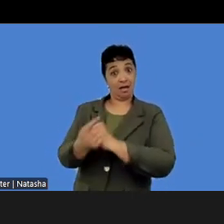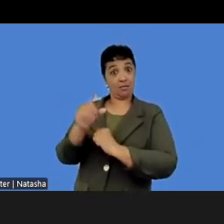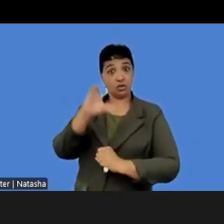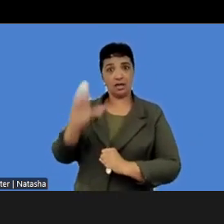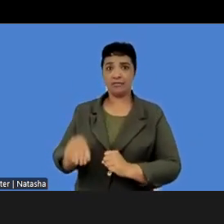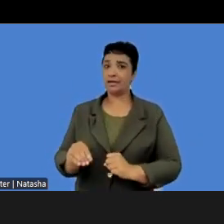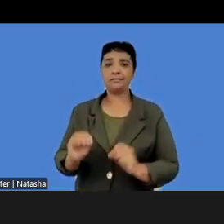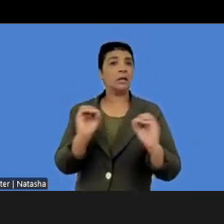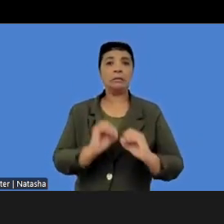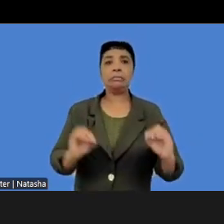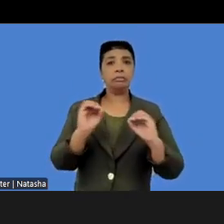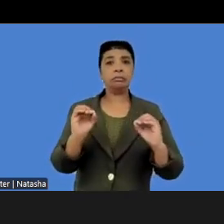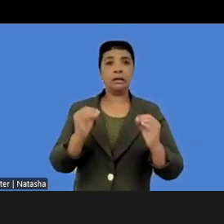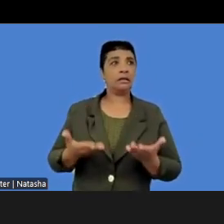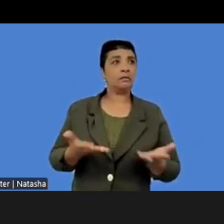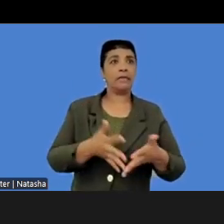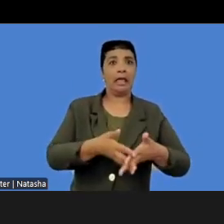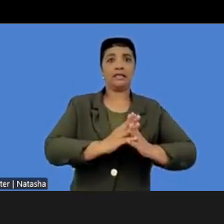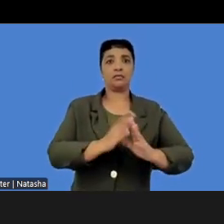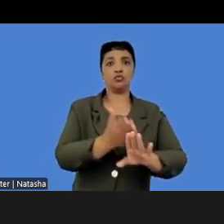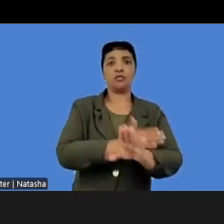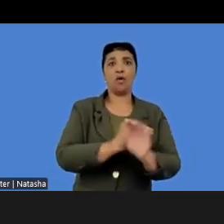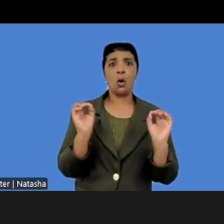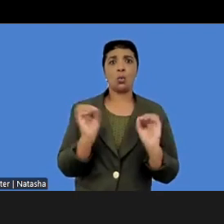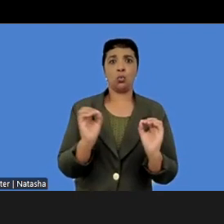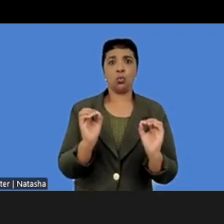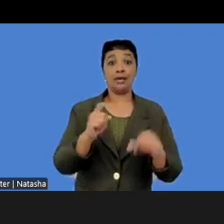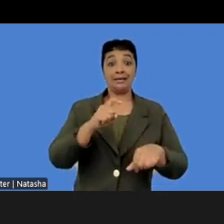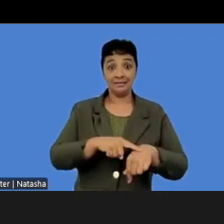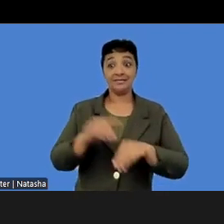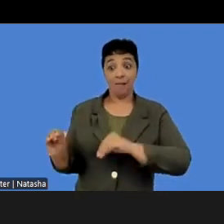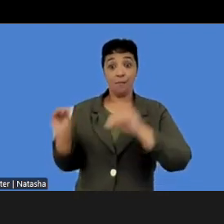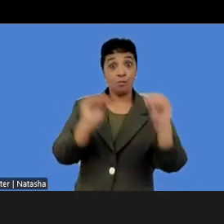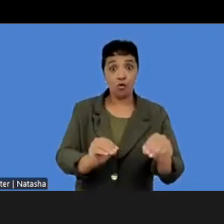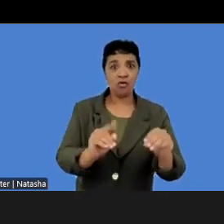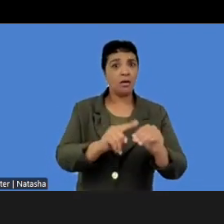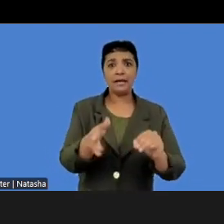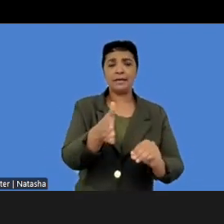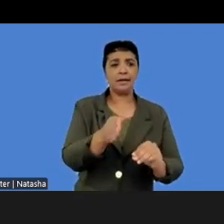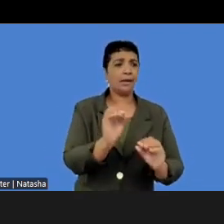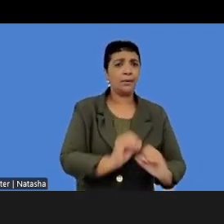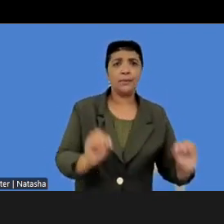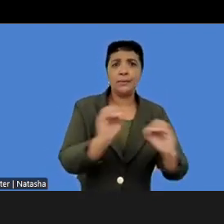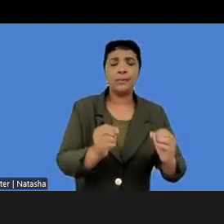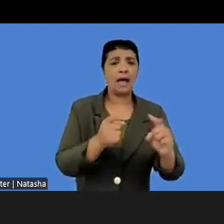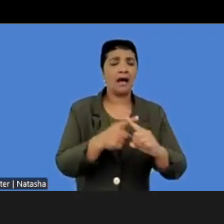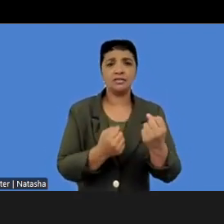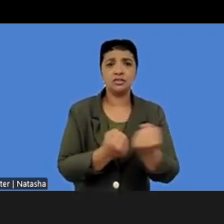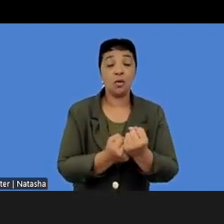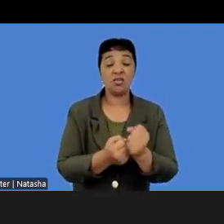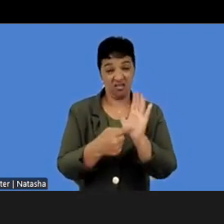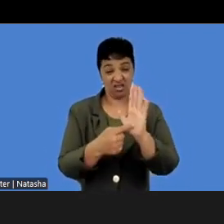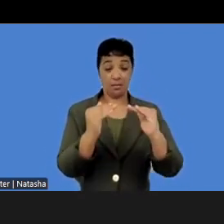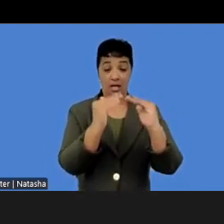community institutions weren't even established at the time of patients being moved. Certain houses were